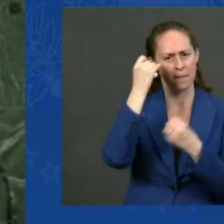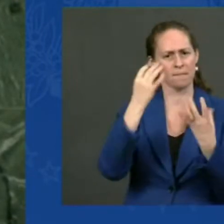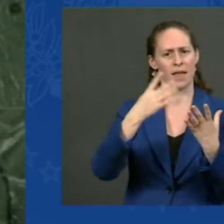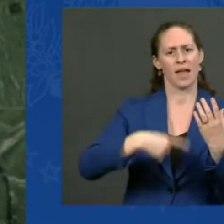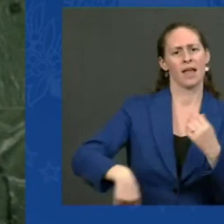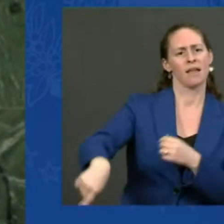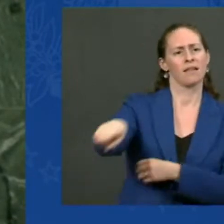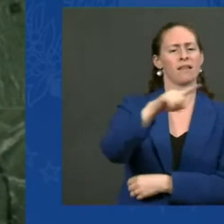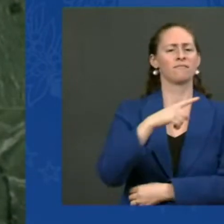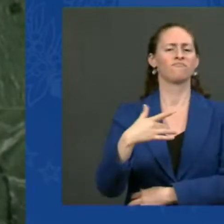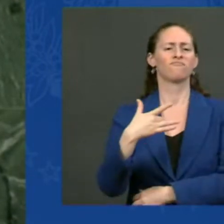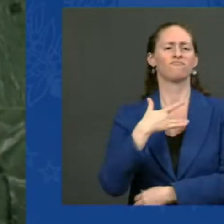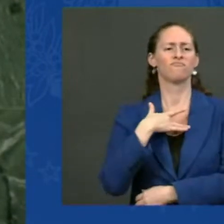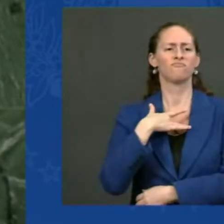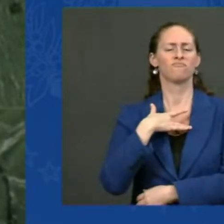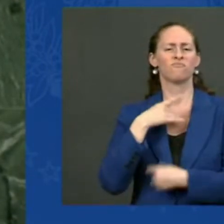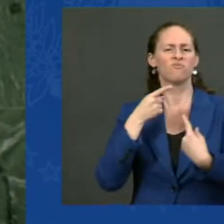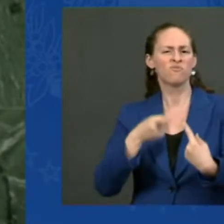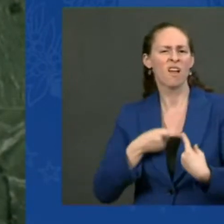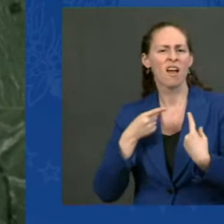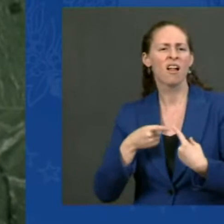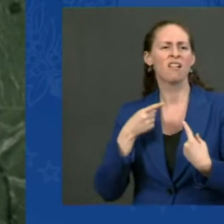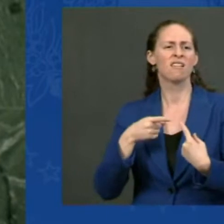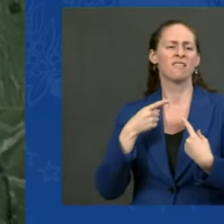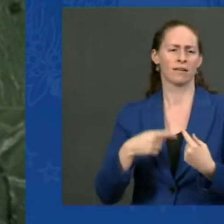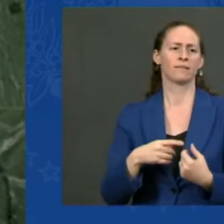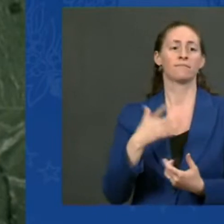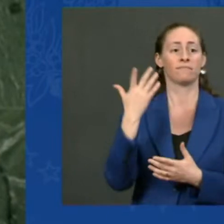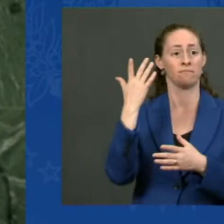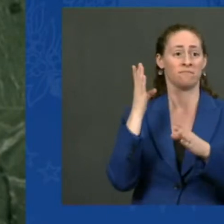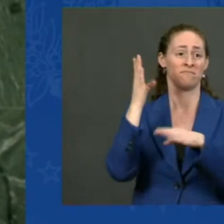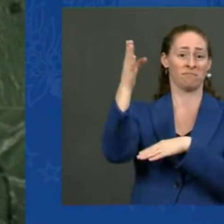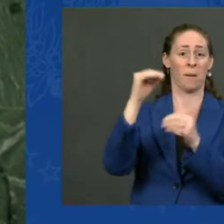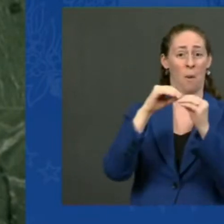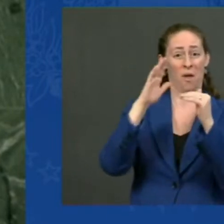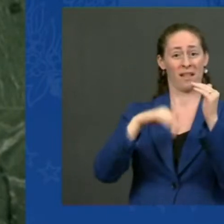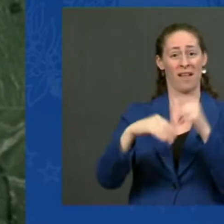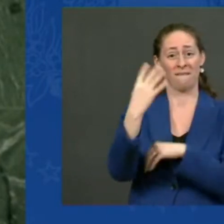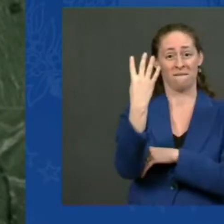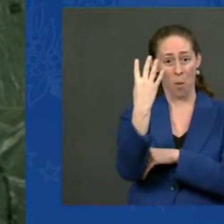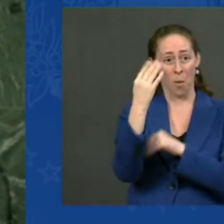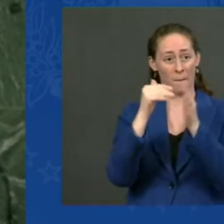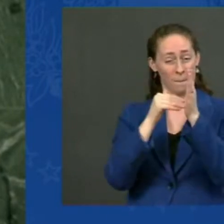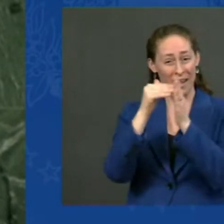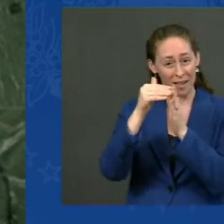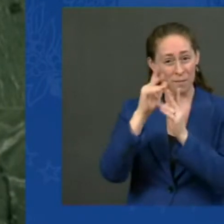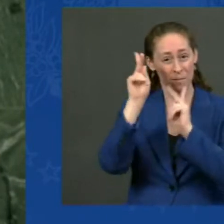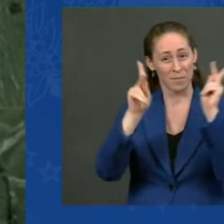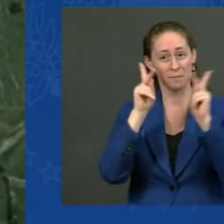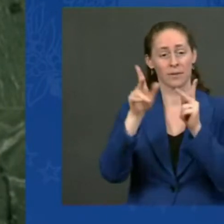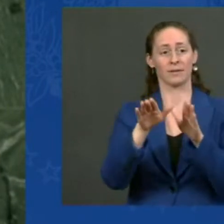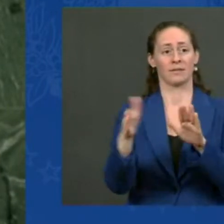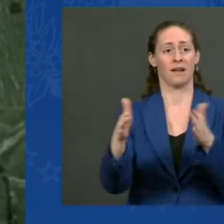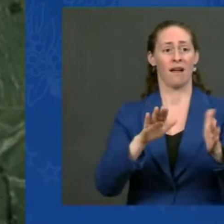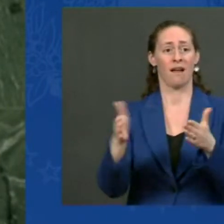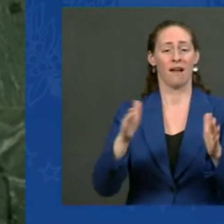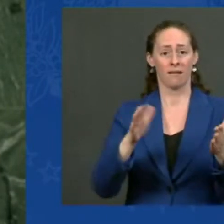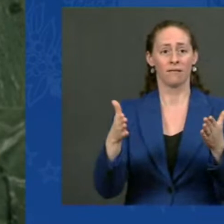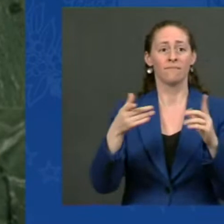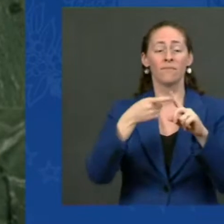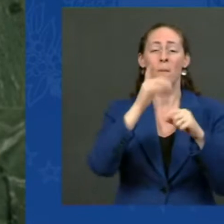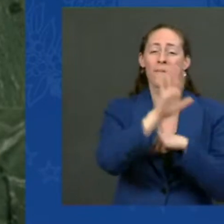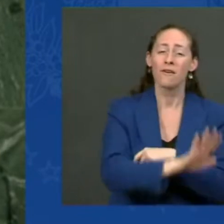We're mourning more than 4.5 million people, people of every nation, from every